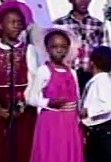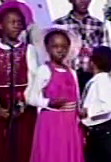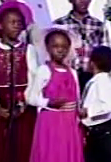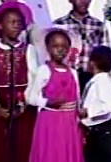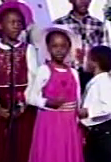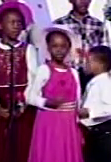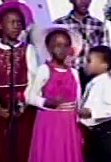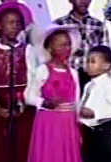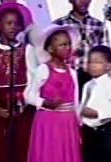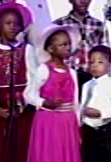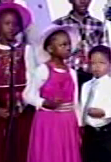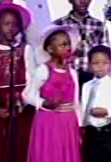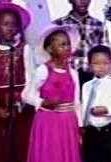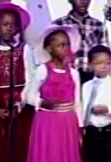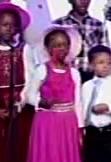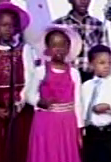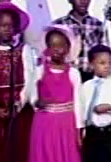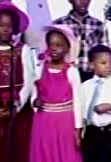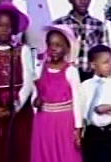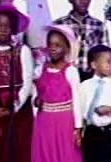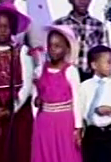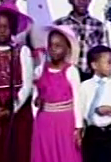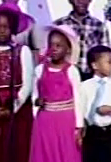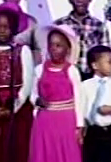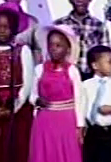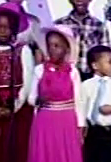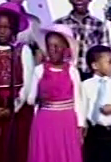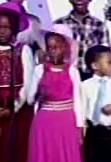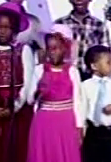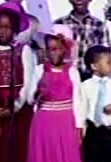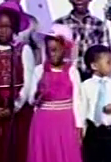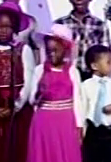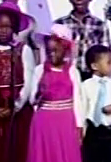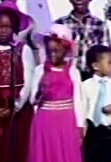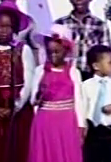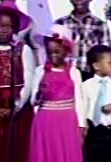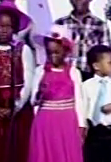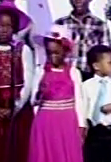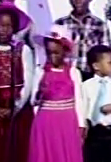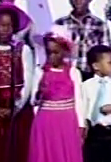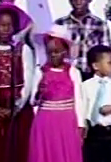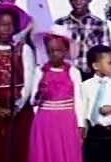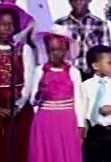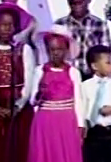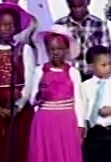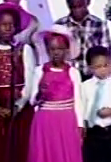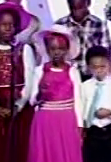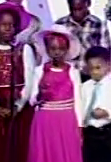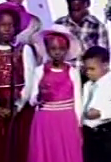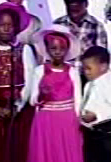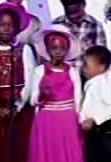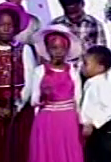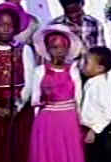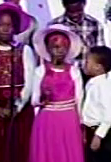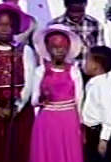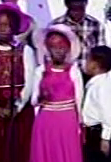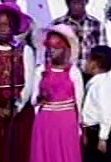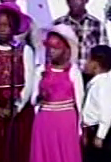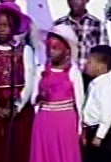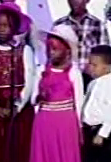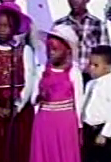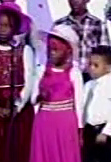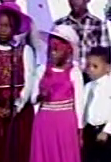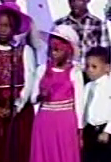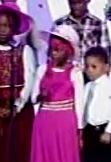The topic of this poem is called Blessed Mothers. Blessed are the mothers who love